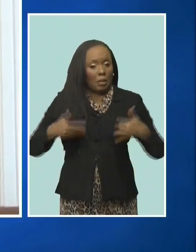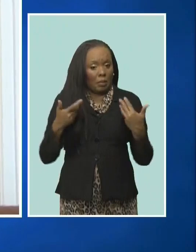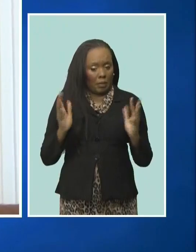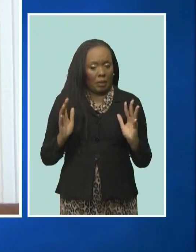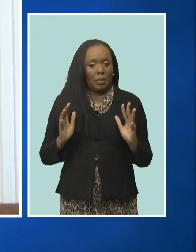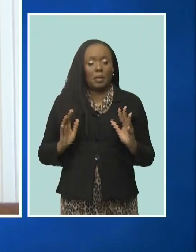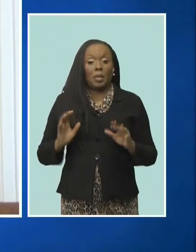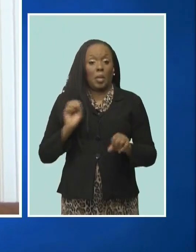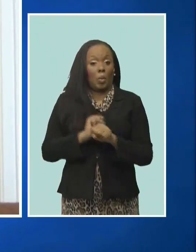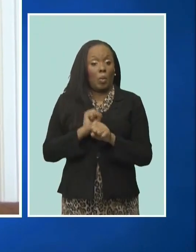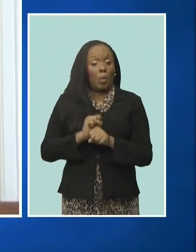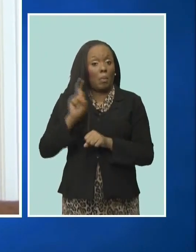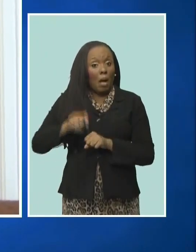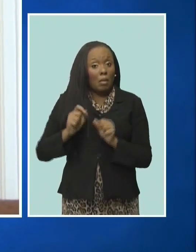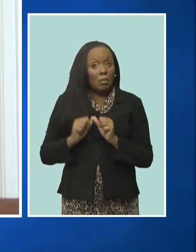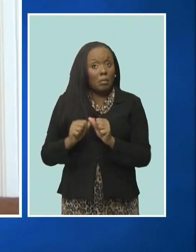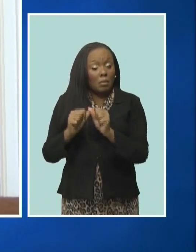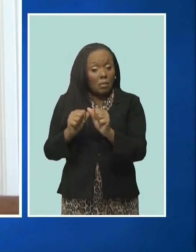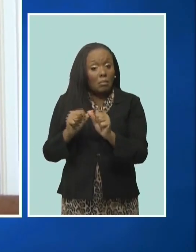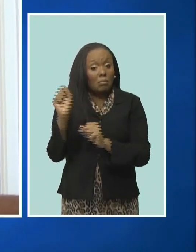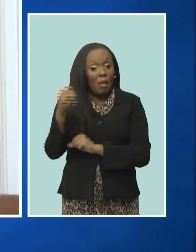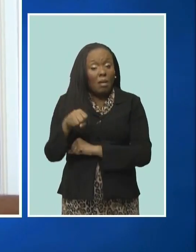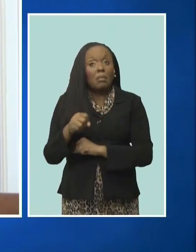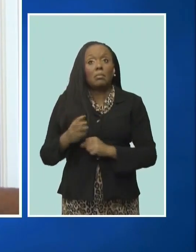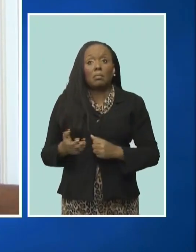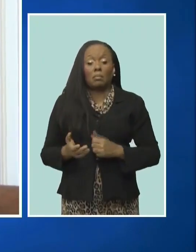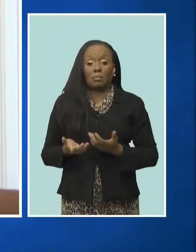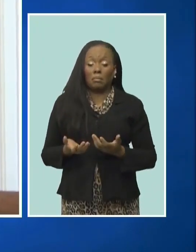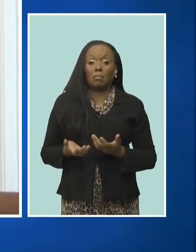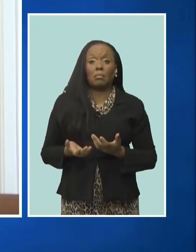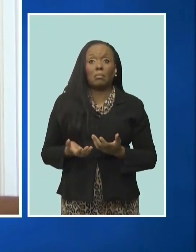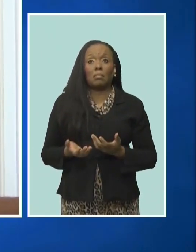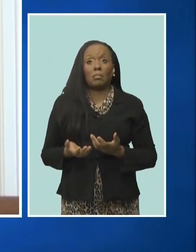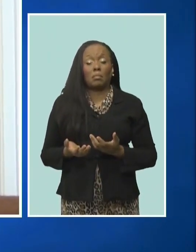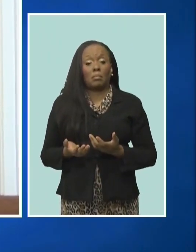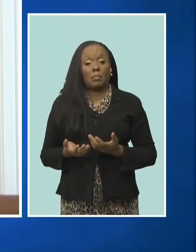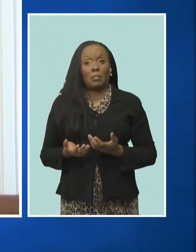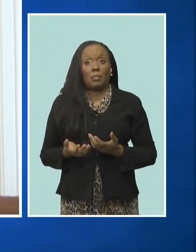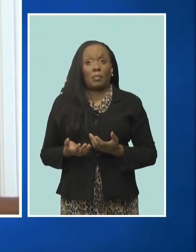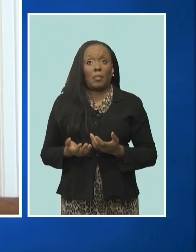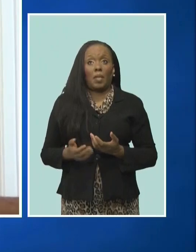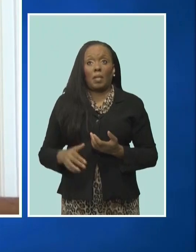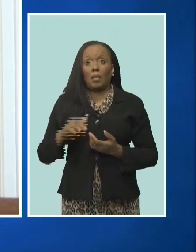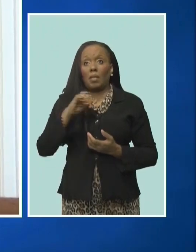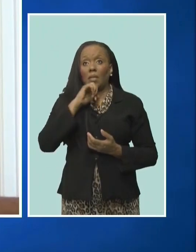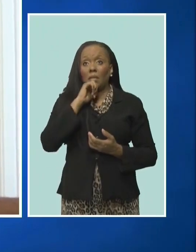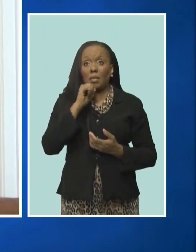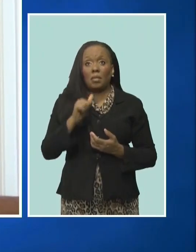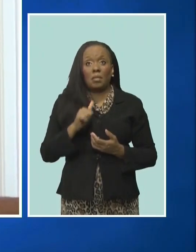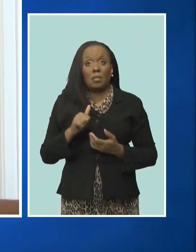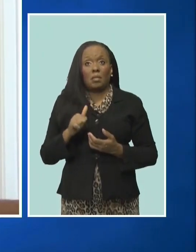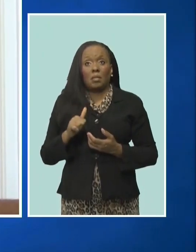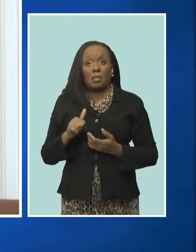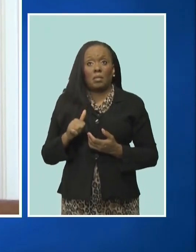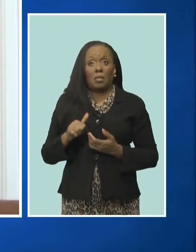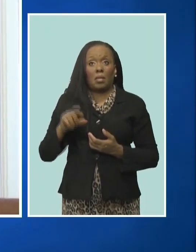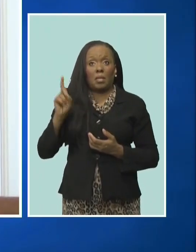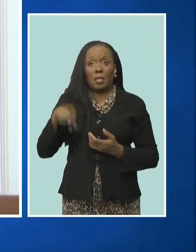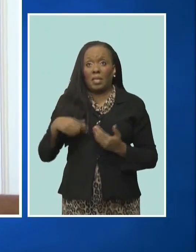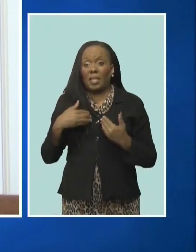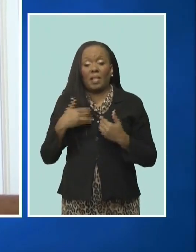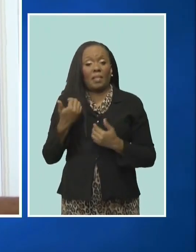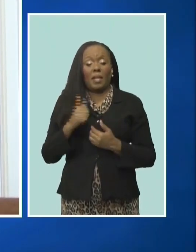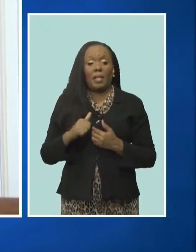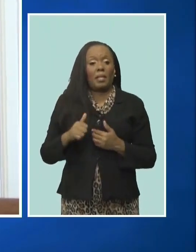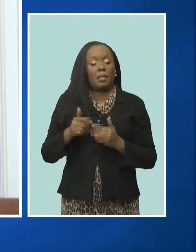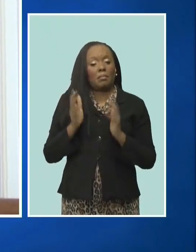do, then I am not in any need for us to go and have the conversation inside behind that door. At this point